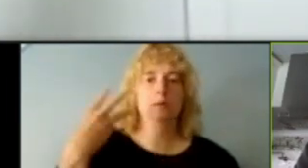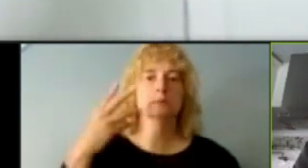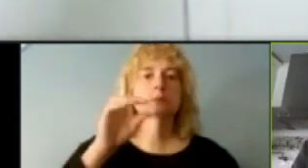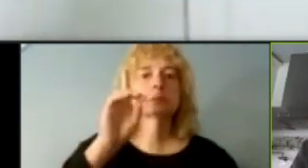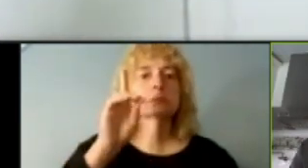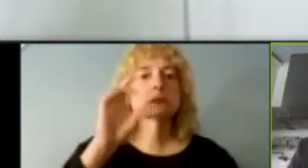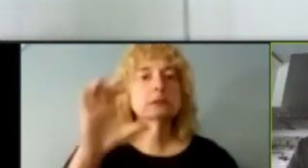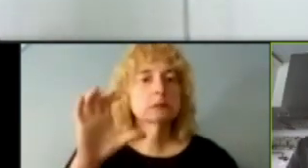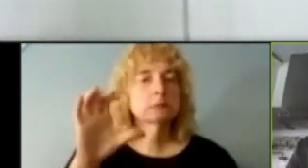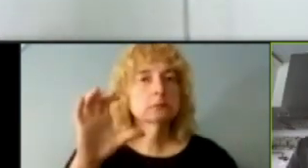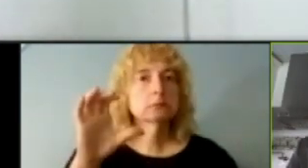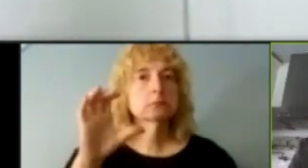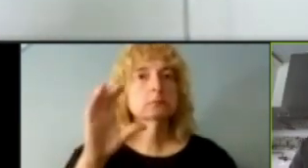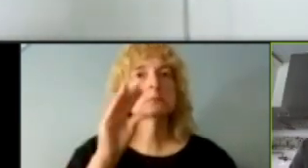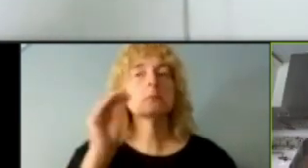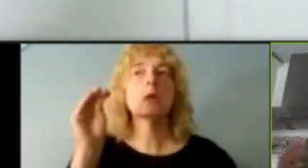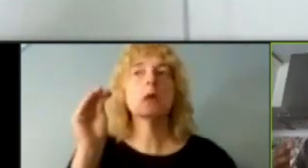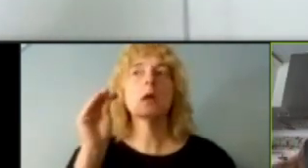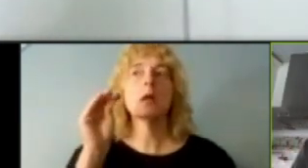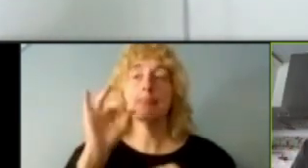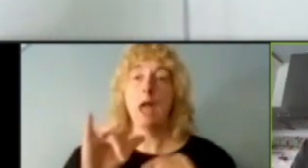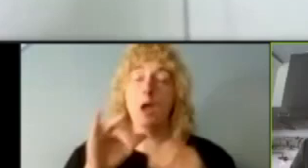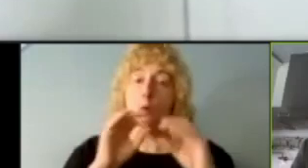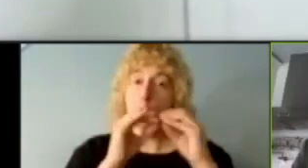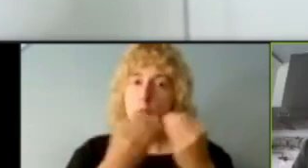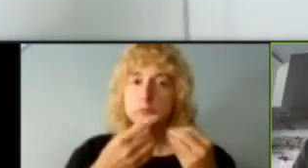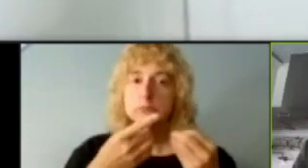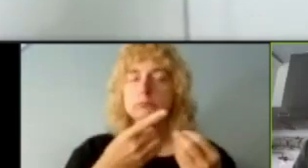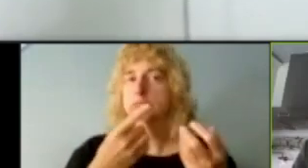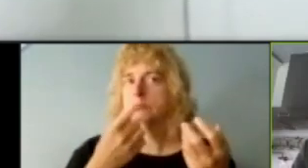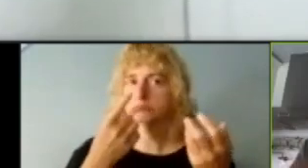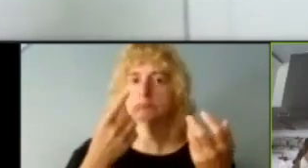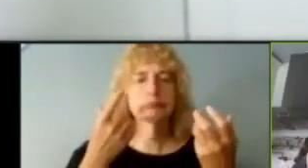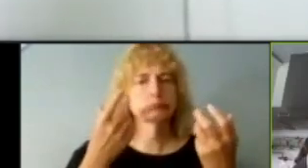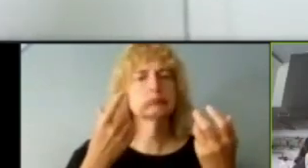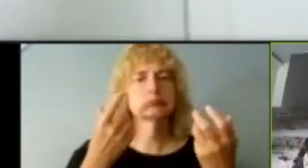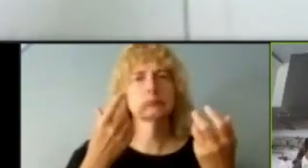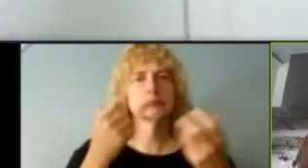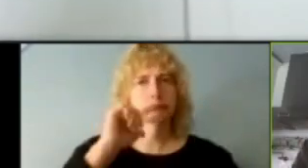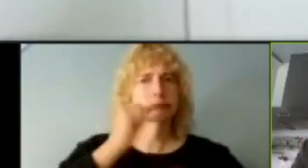and it is an organization that's been around for years.